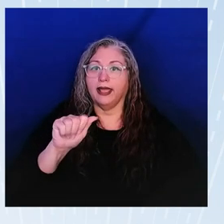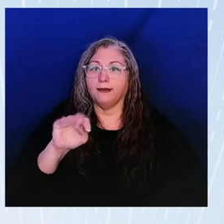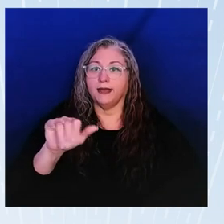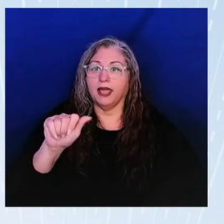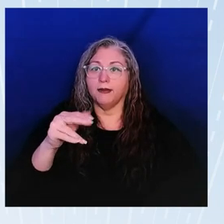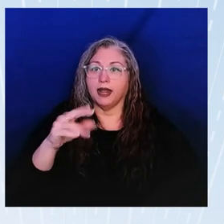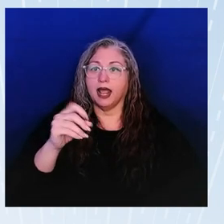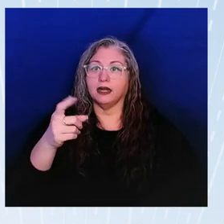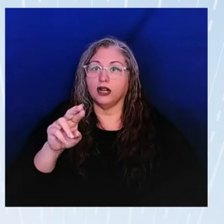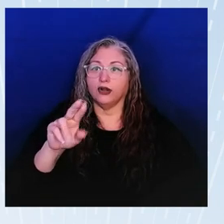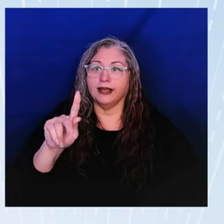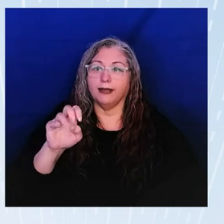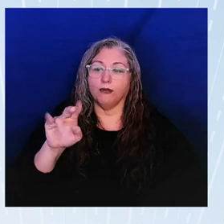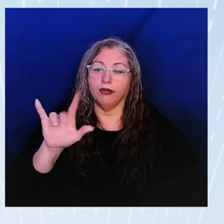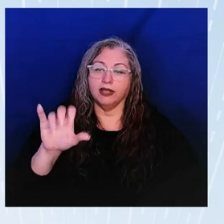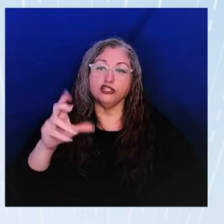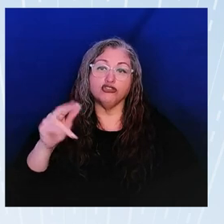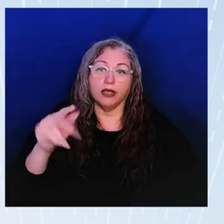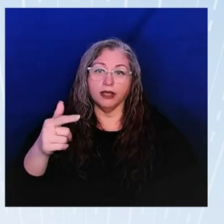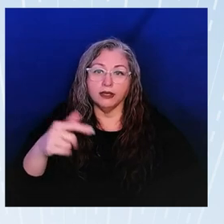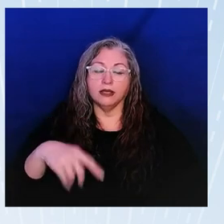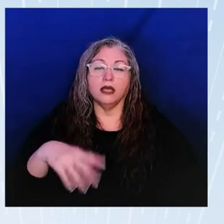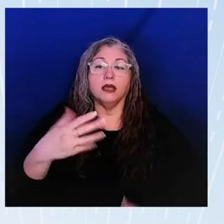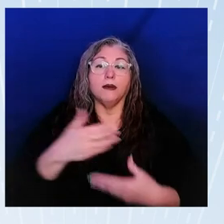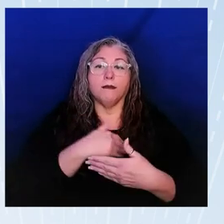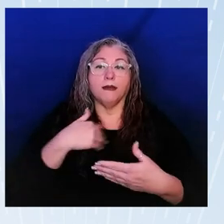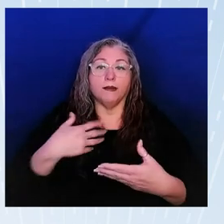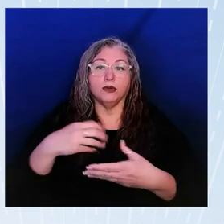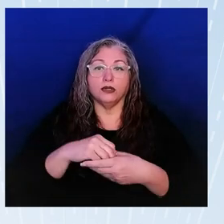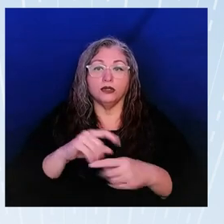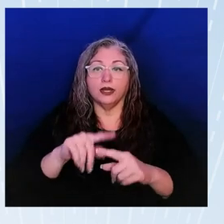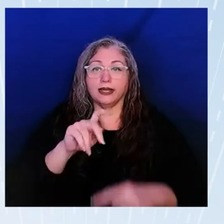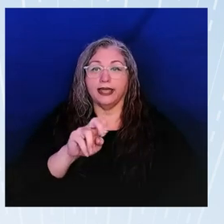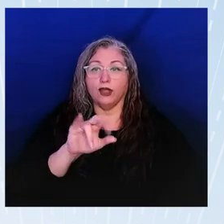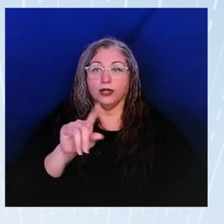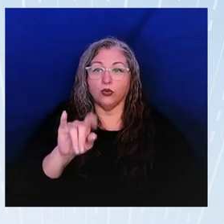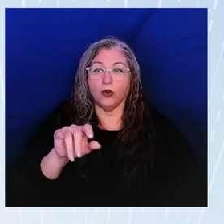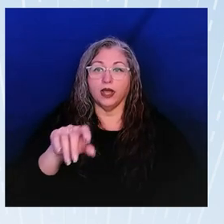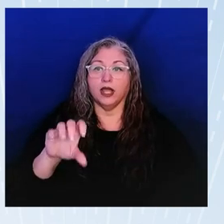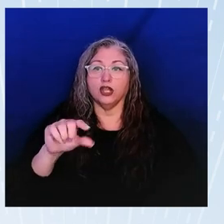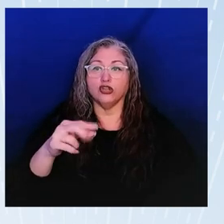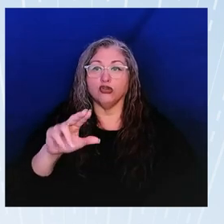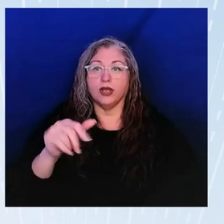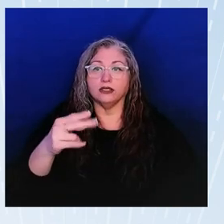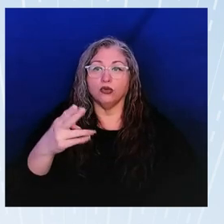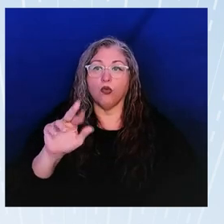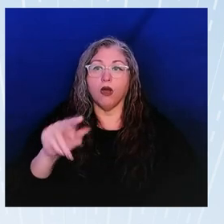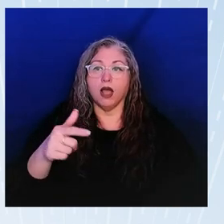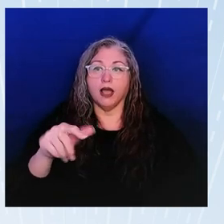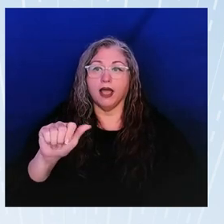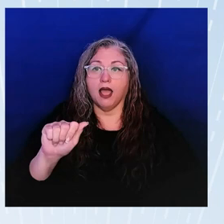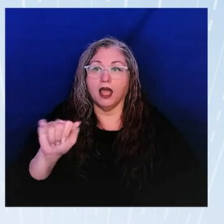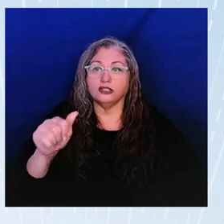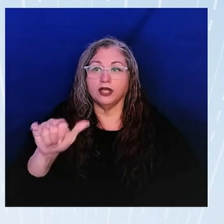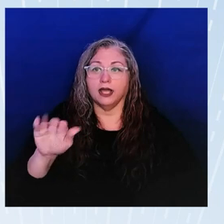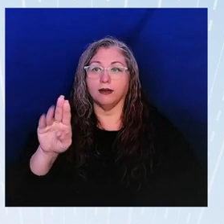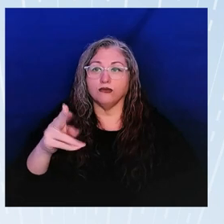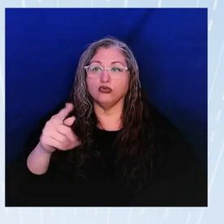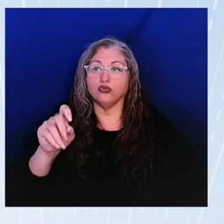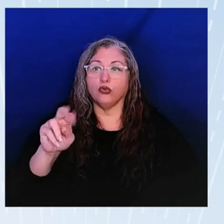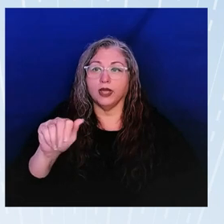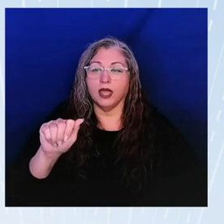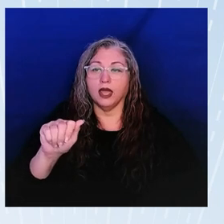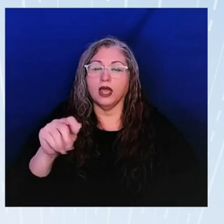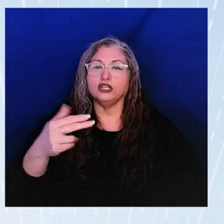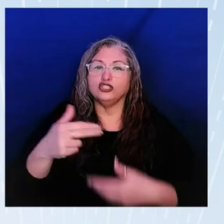Dr. Kimberly Chang. And we're joined by Commissioners Carrie Doy, Commissioner Grace Huang, Commissioner Ajay Batoria, who's joining